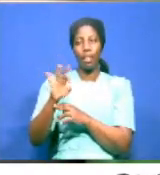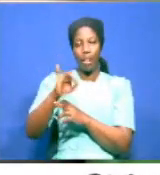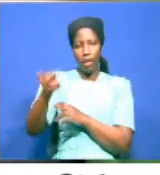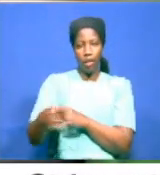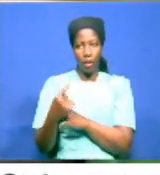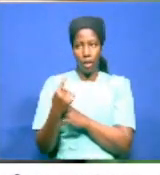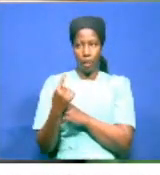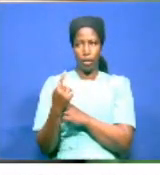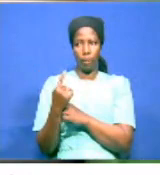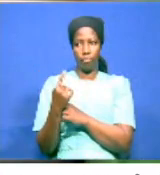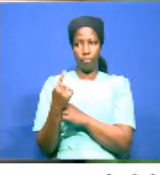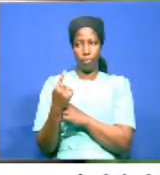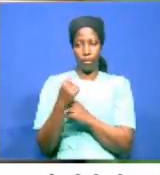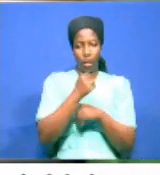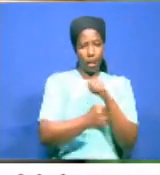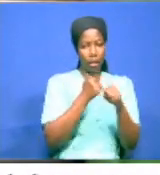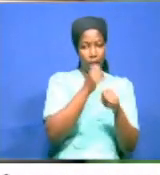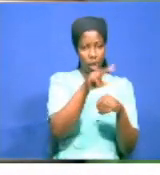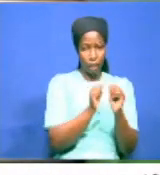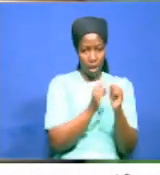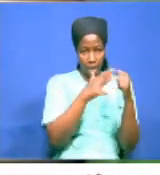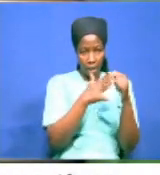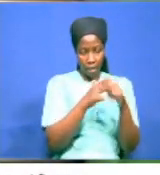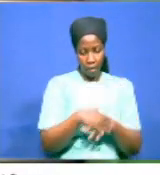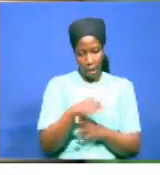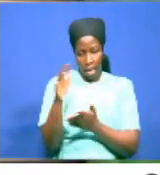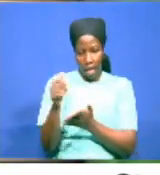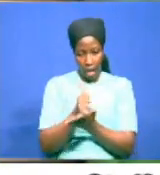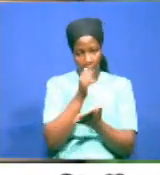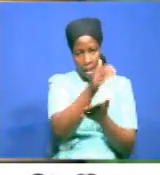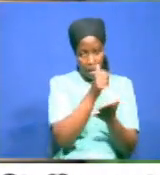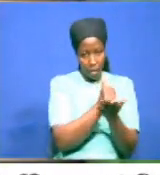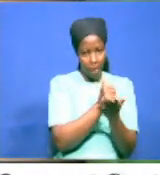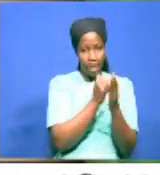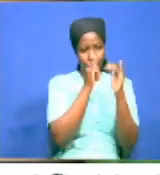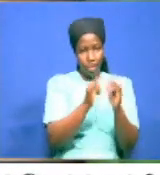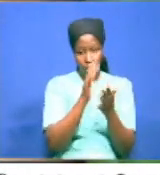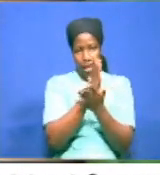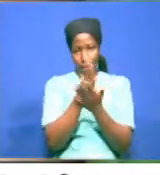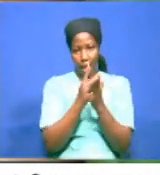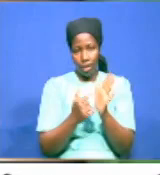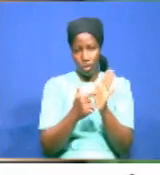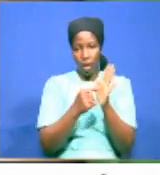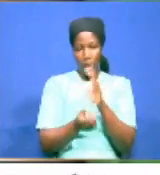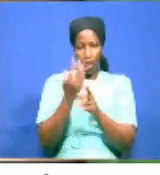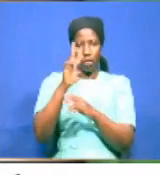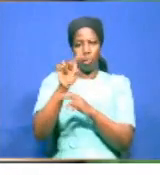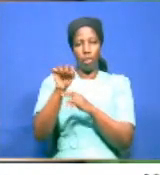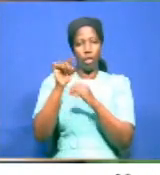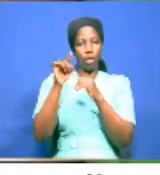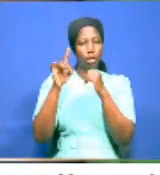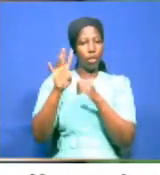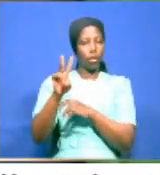843,000 in 2019. Employment in the modern sector recorded a growth of 2.4% in